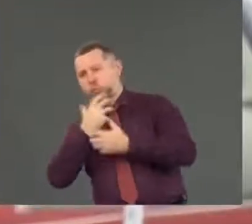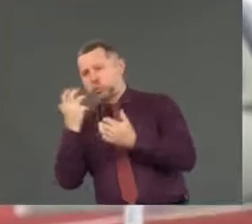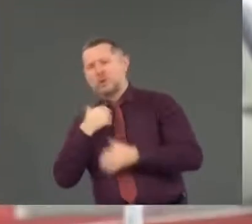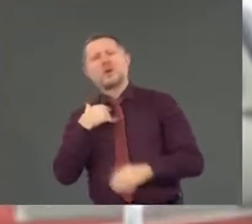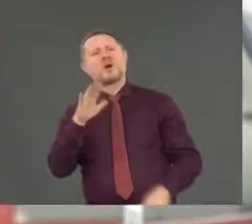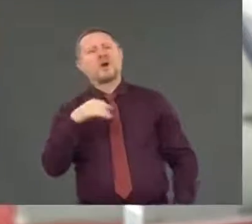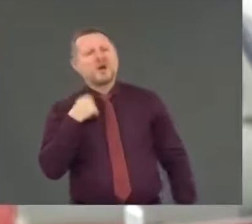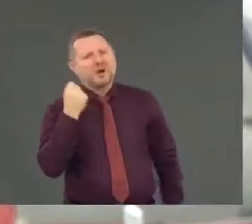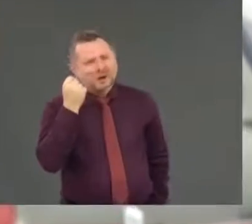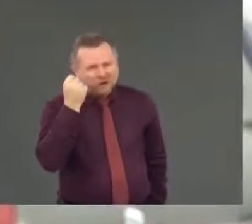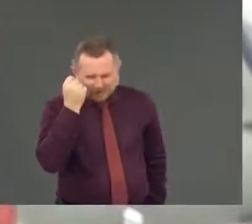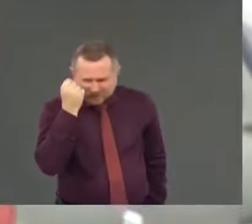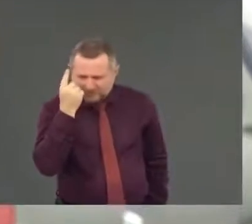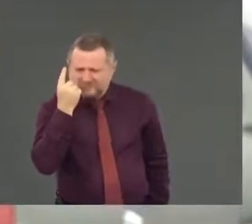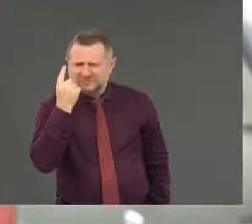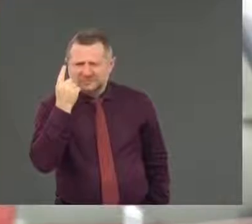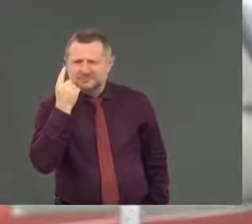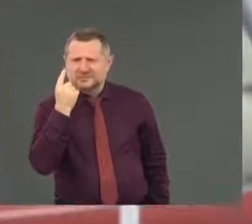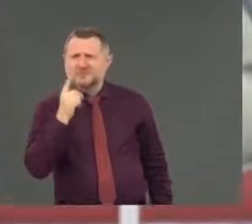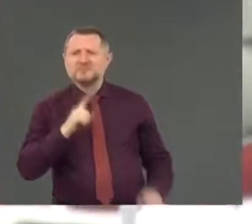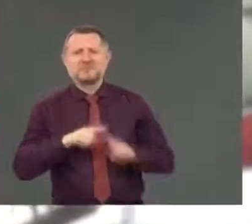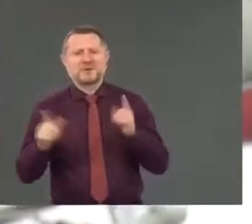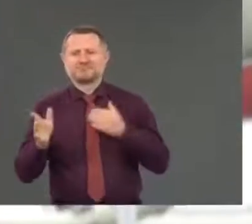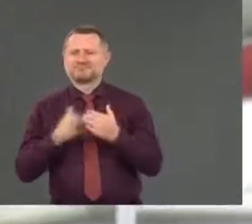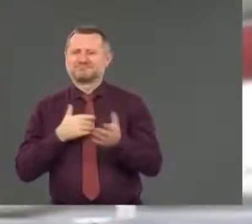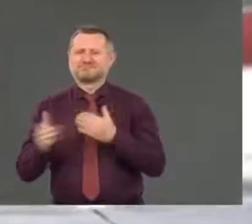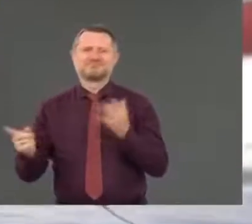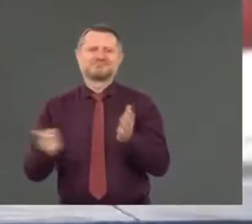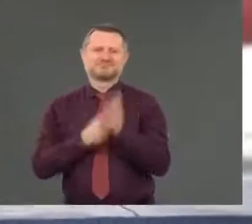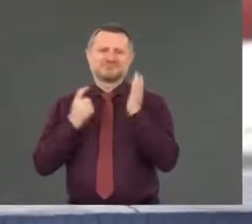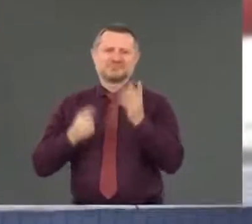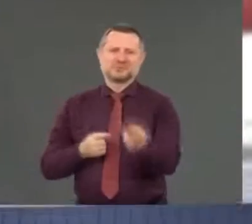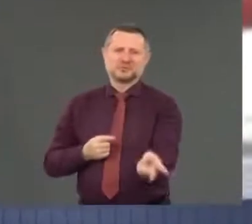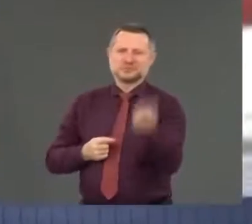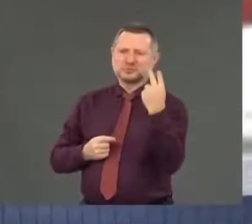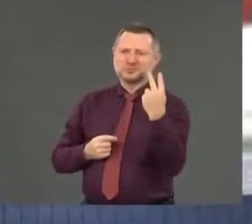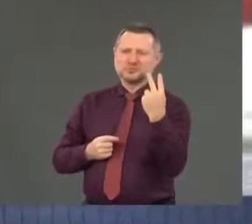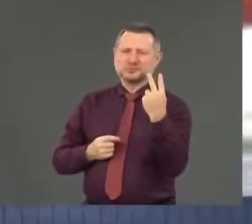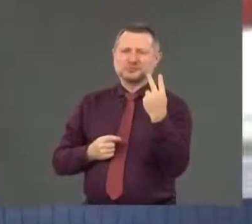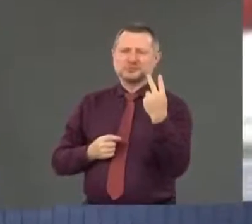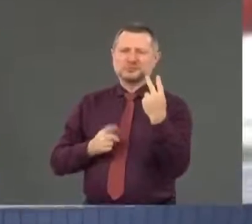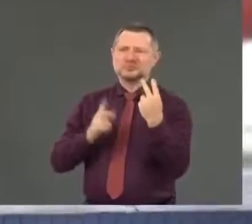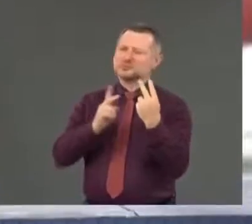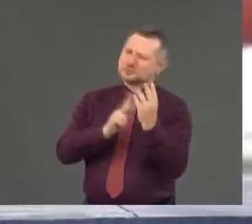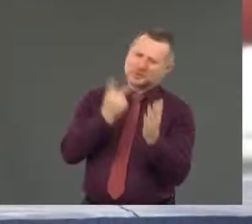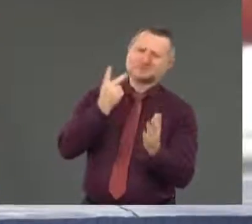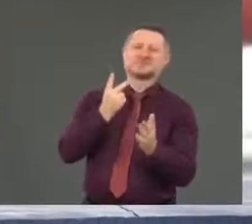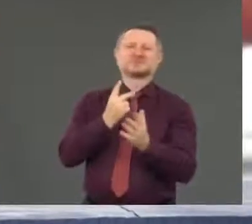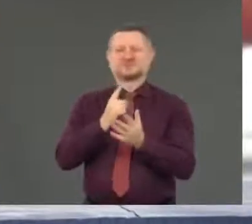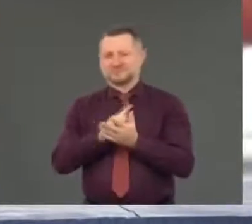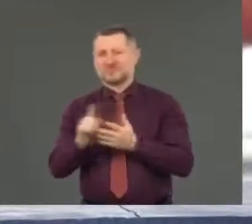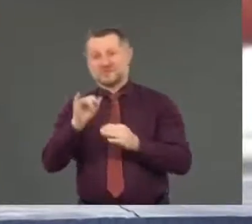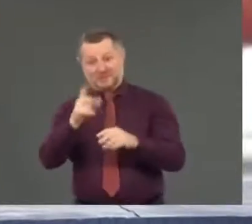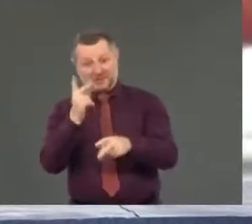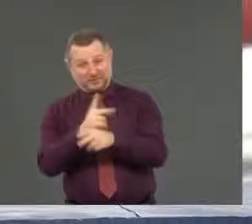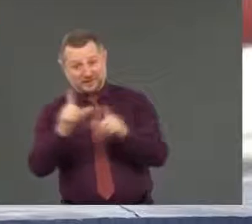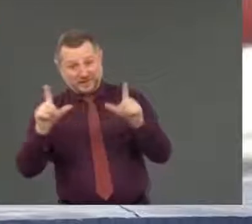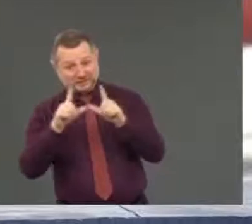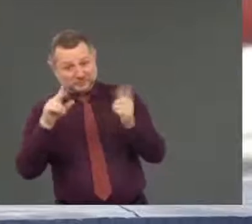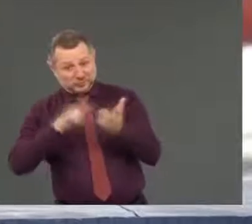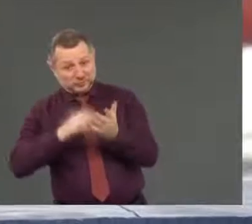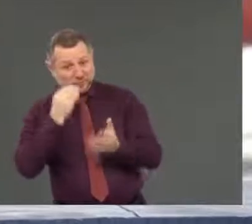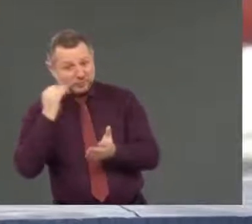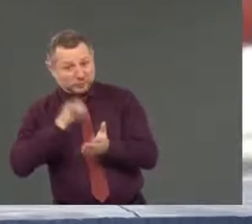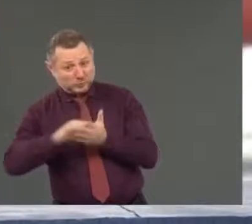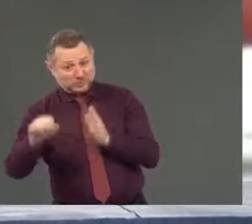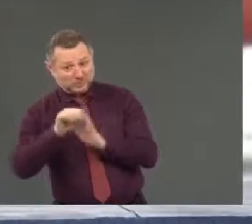is, but it is a requirement to maintain your nursing home license in the state of New York.